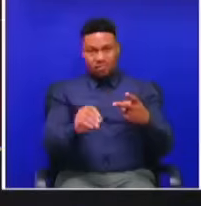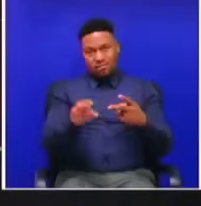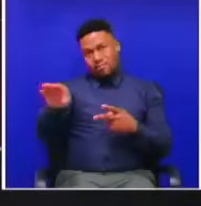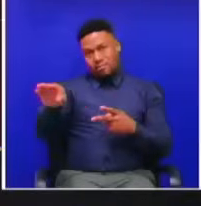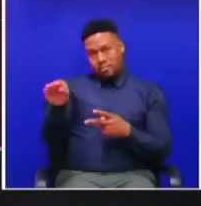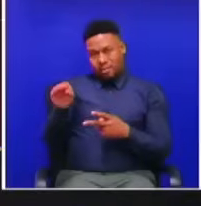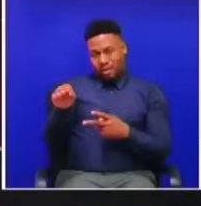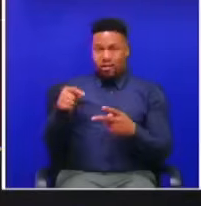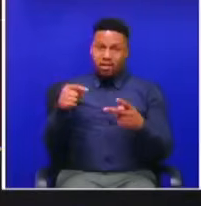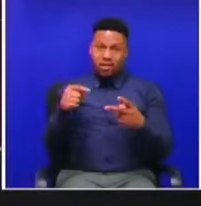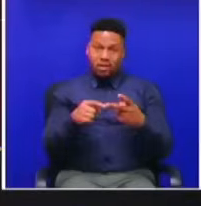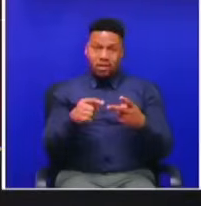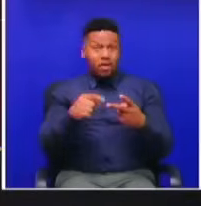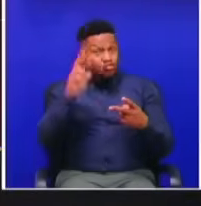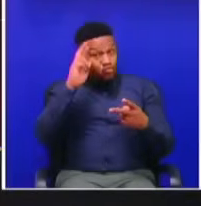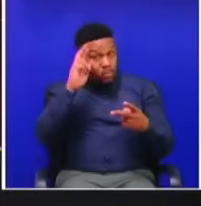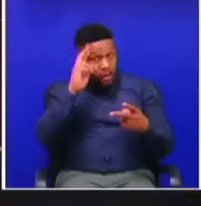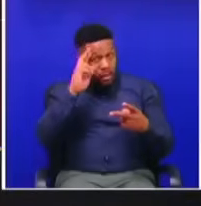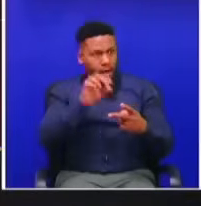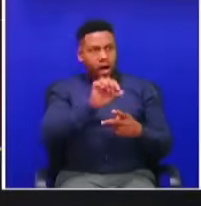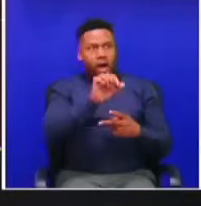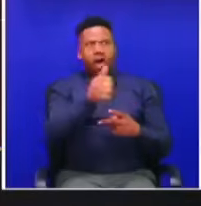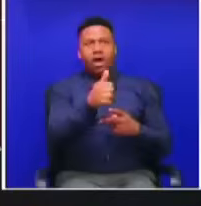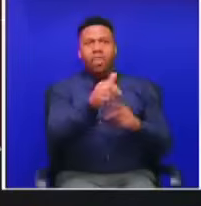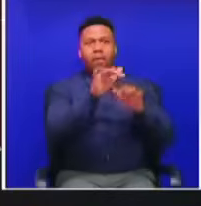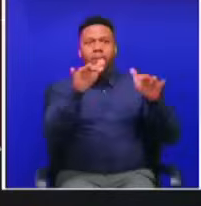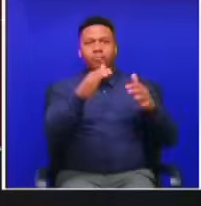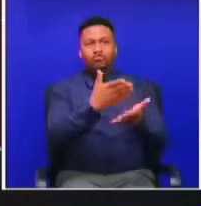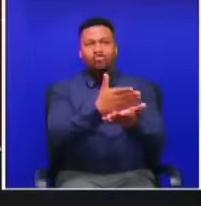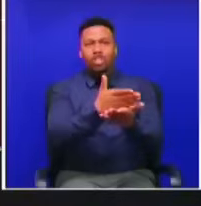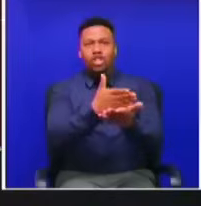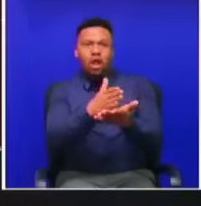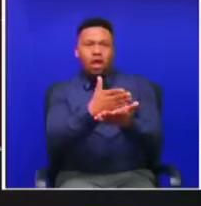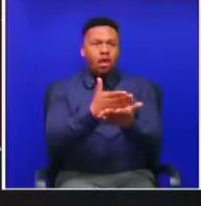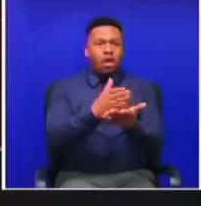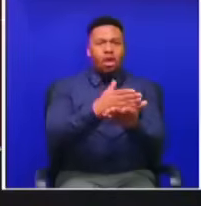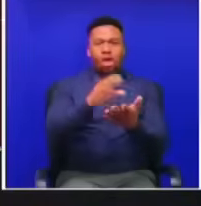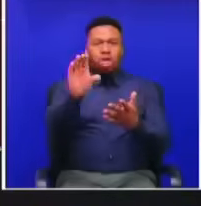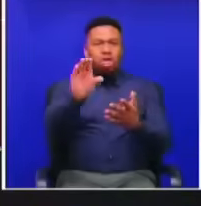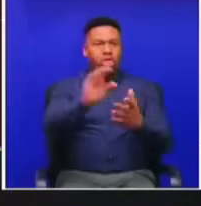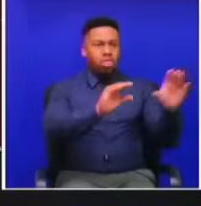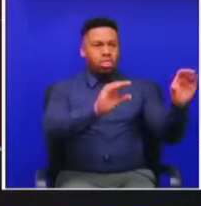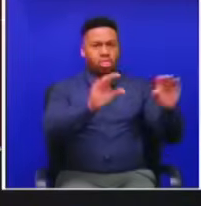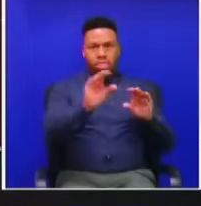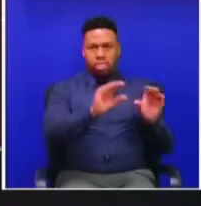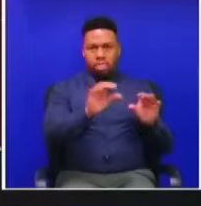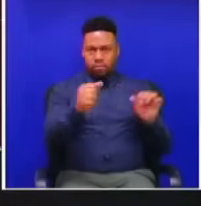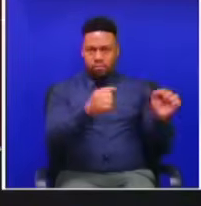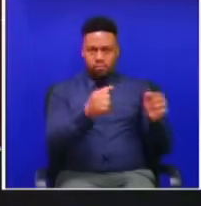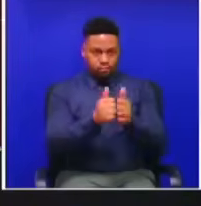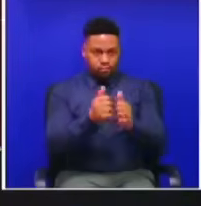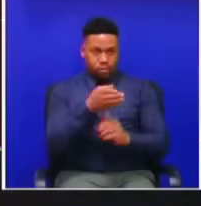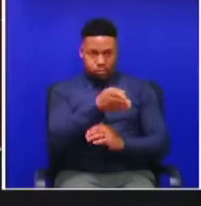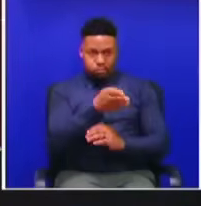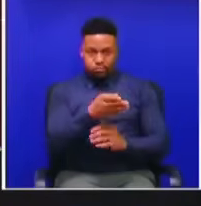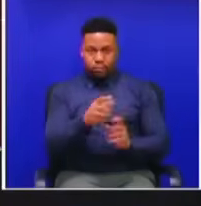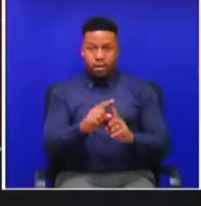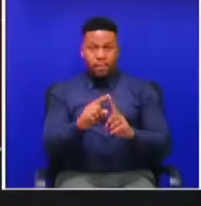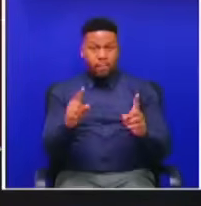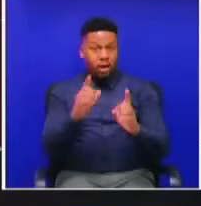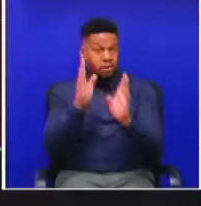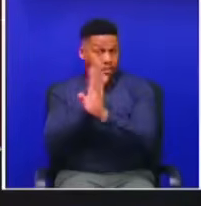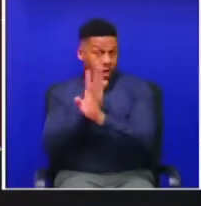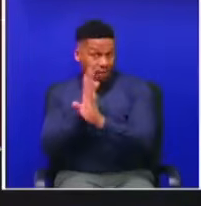other shareholders who are not state entity parties, who are like your commercial